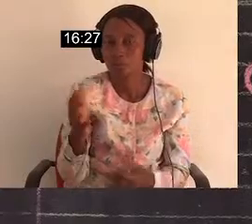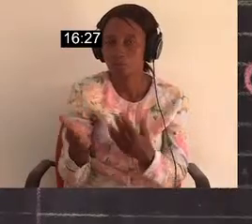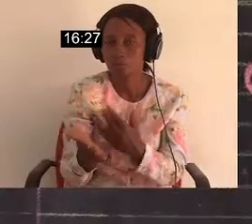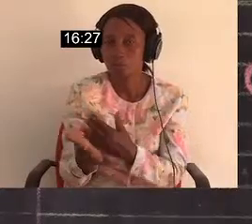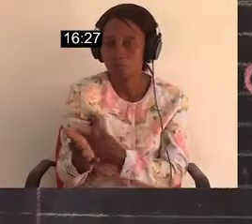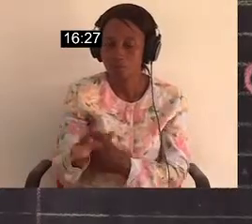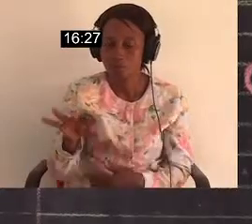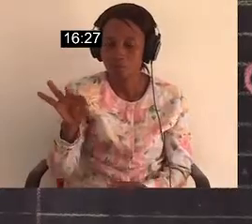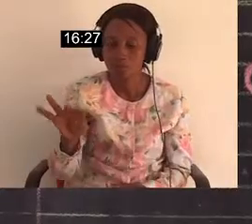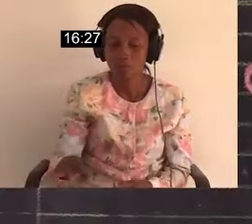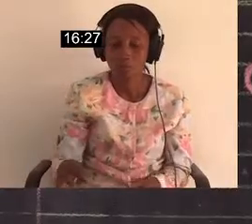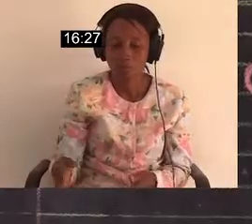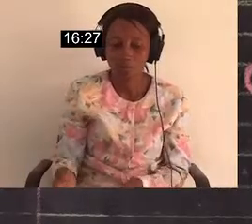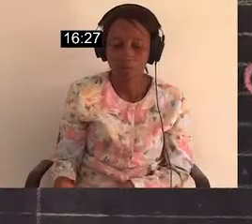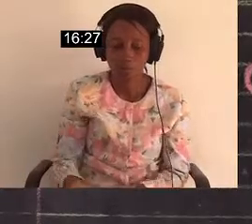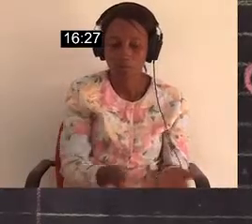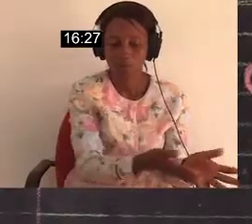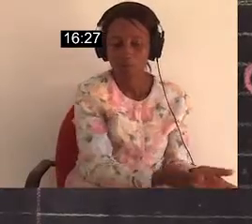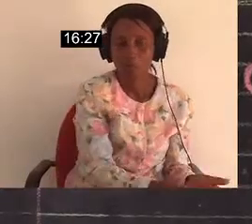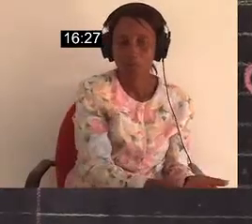web up there.